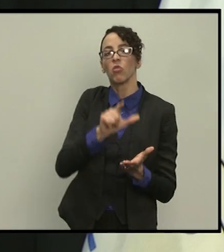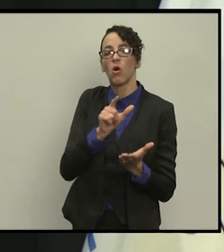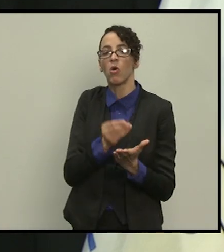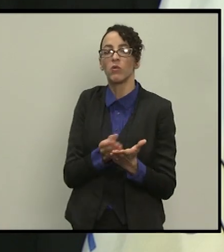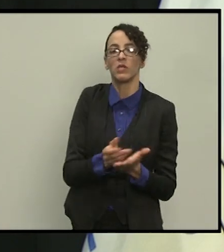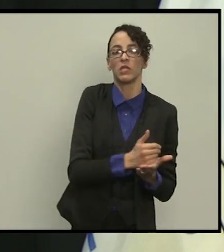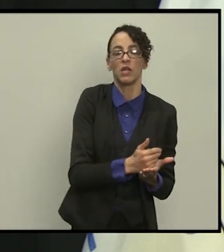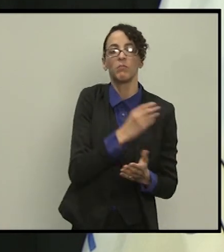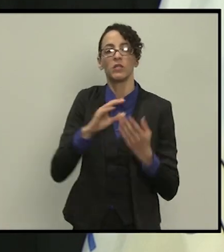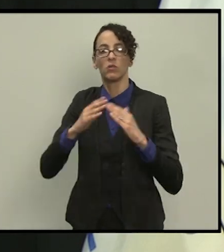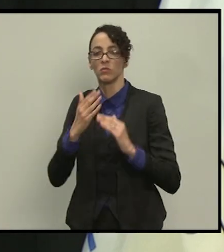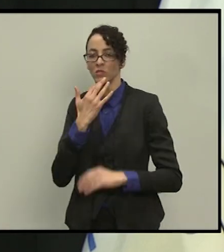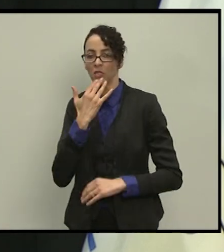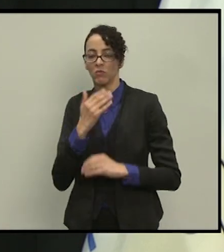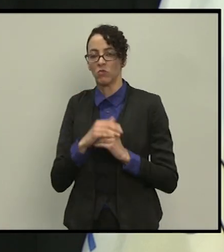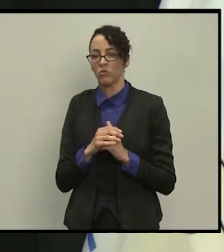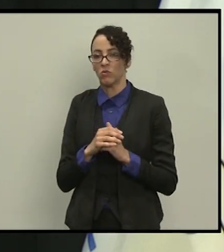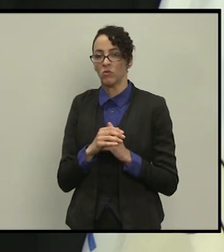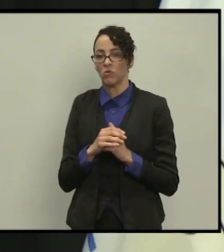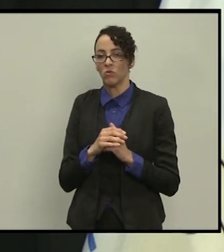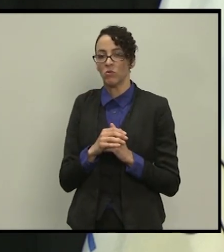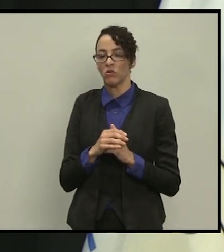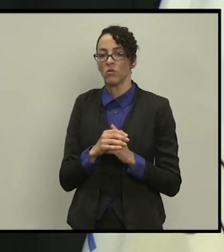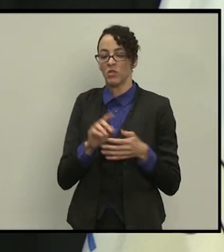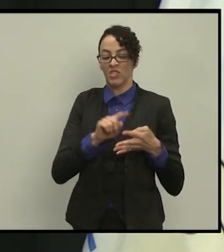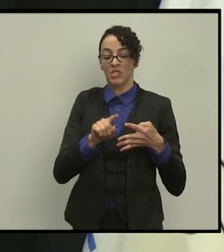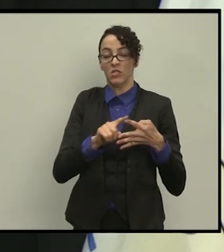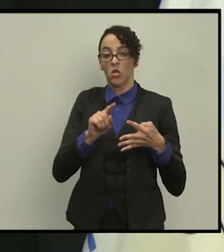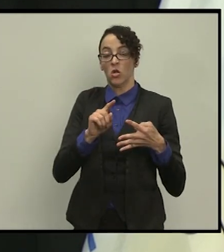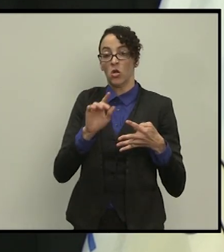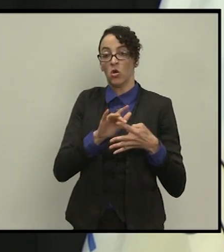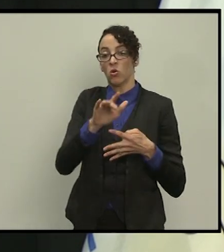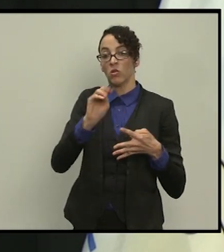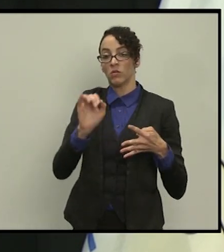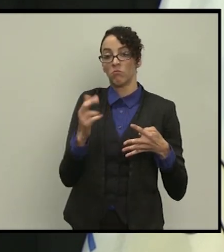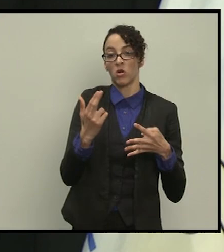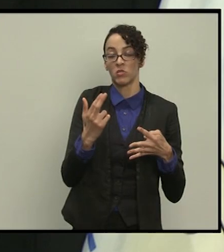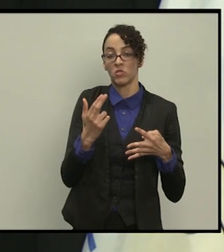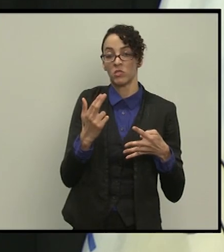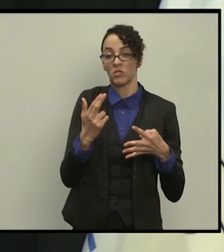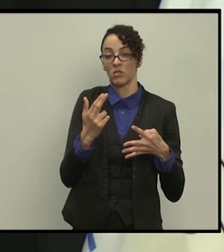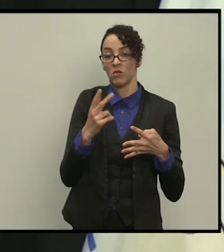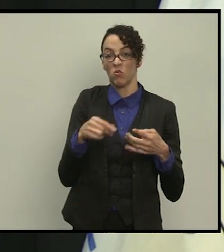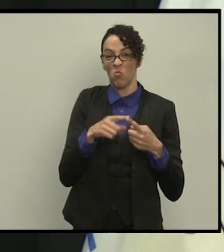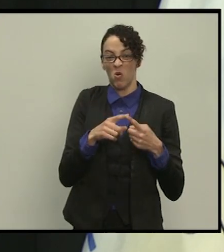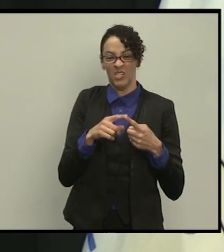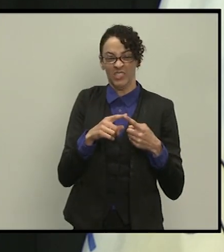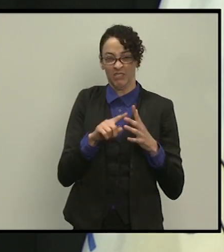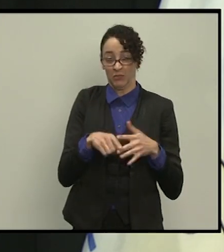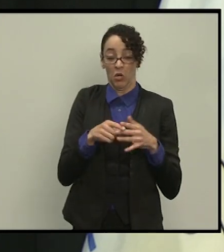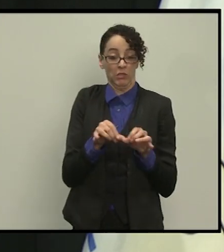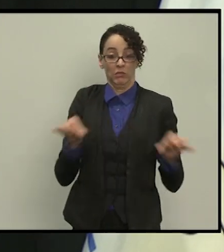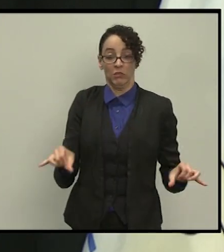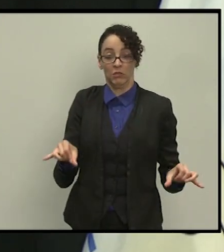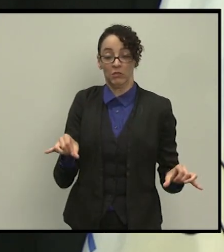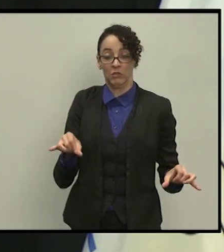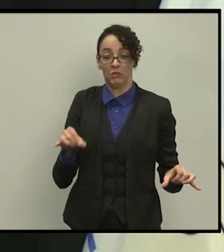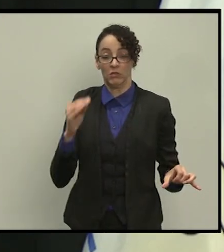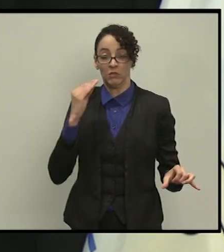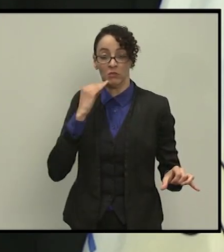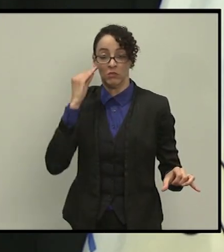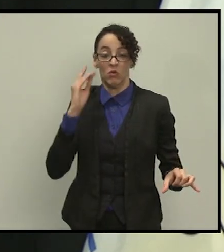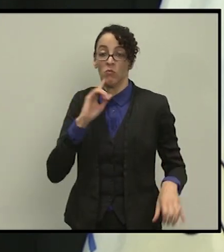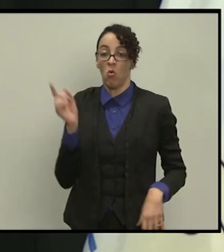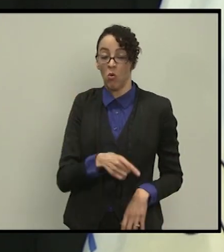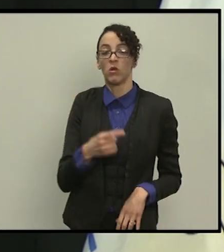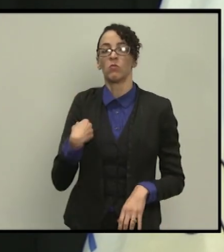Alongside the shelter-in-place order in early March, we launched our community roundtable meetings to bring together diverse